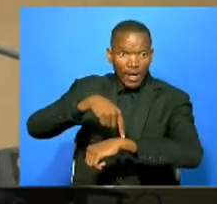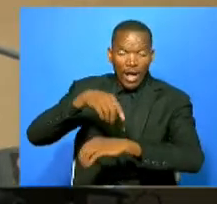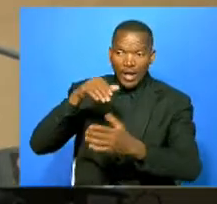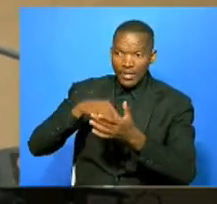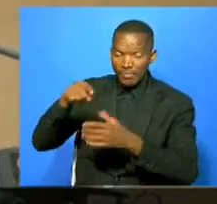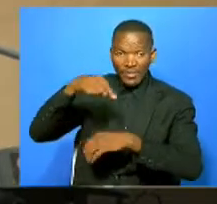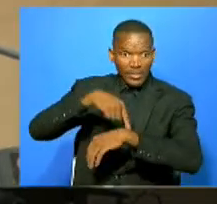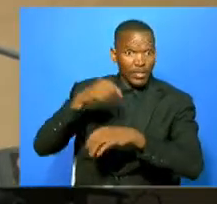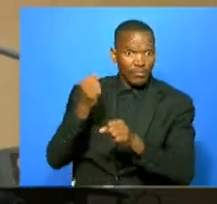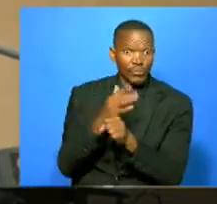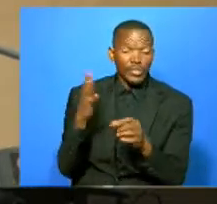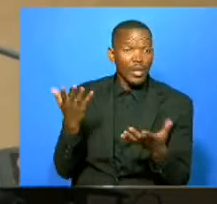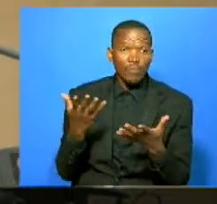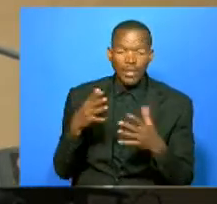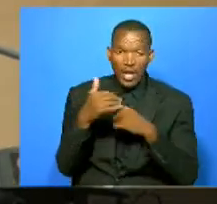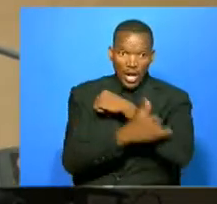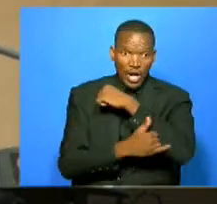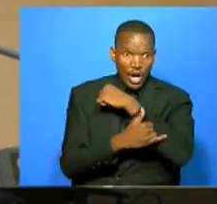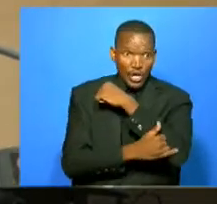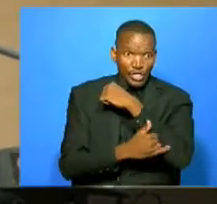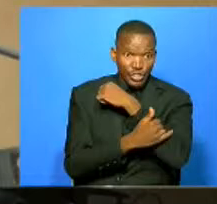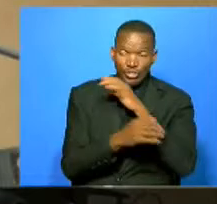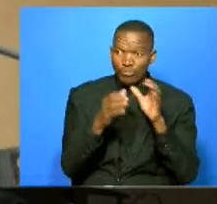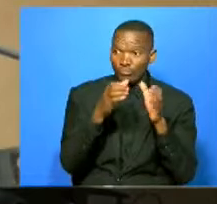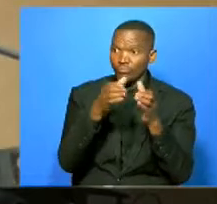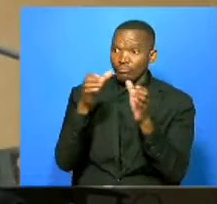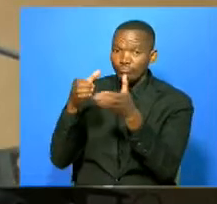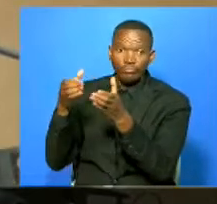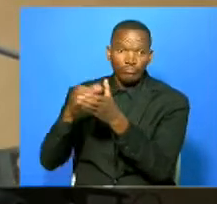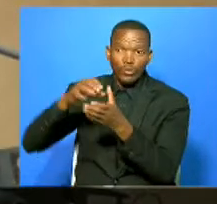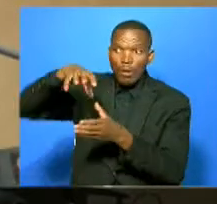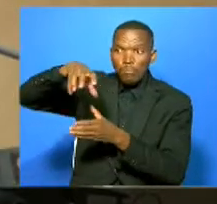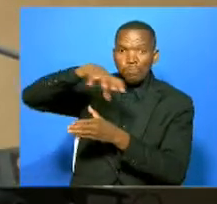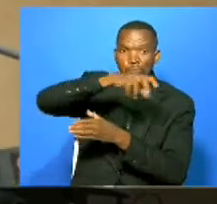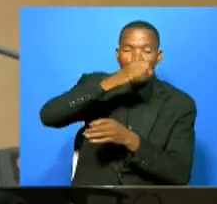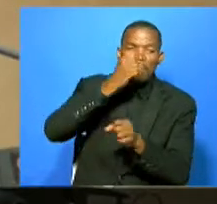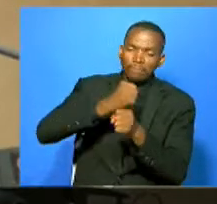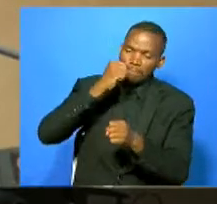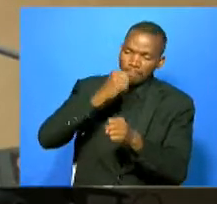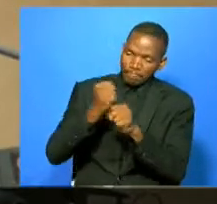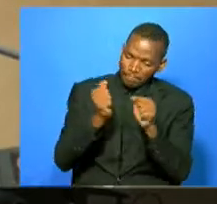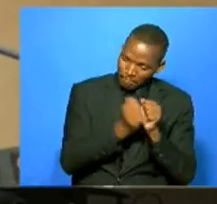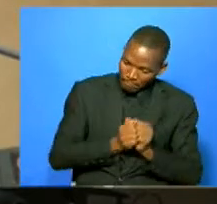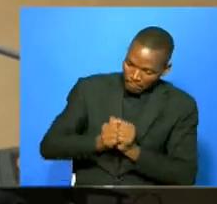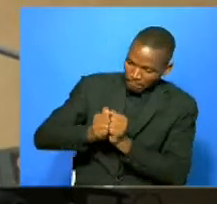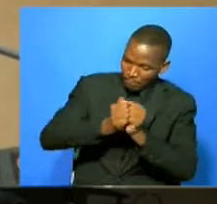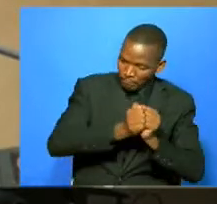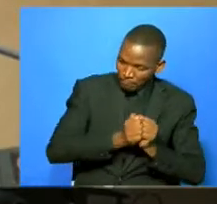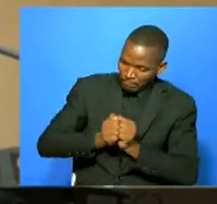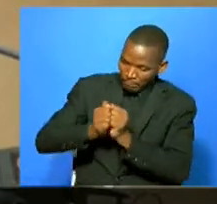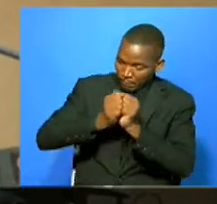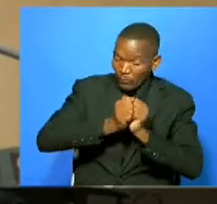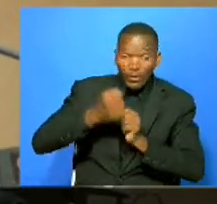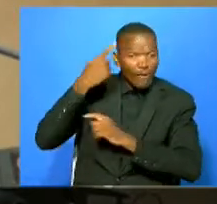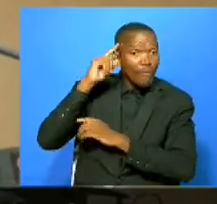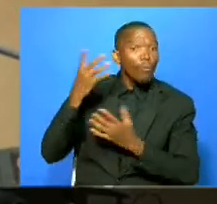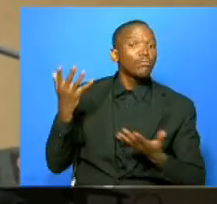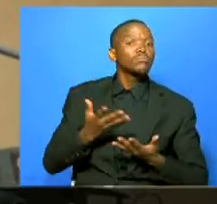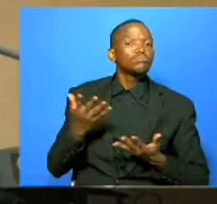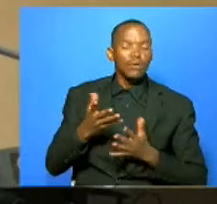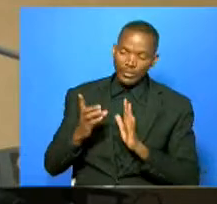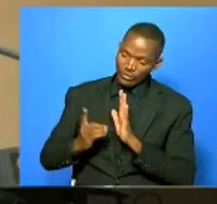This is really a time at which countries and region should work together for the development of